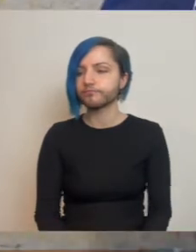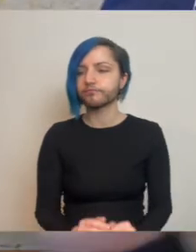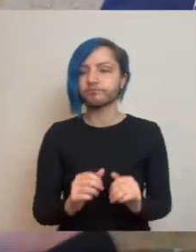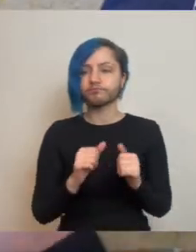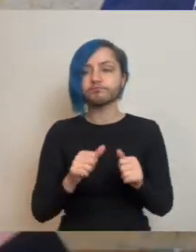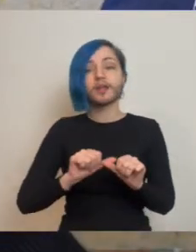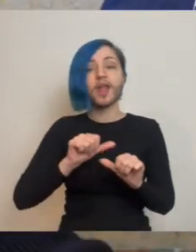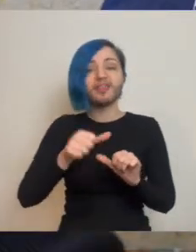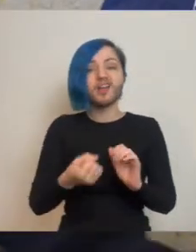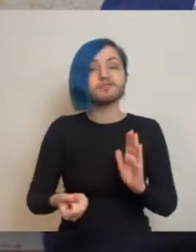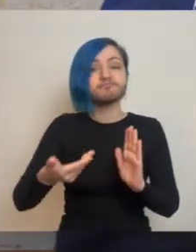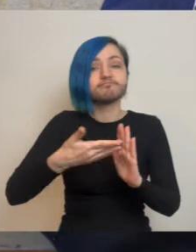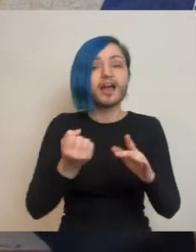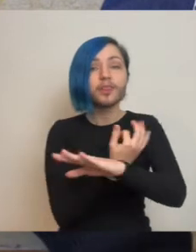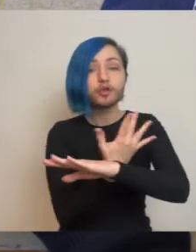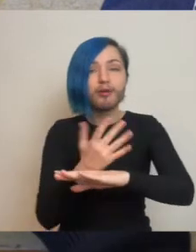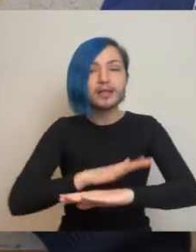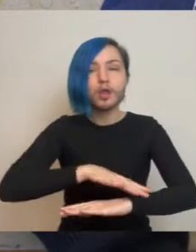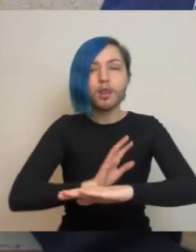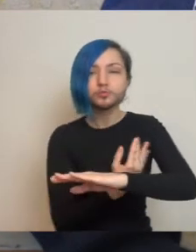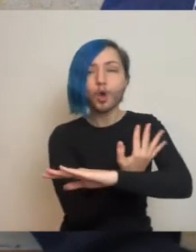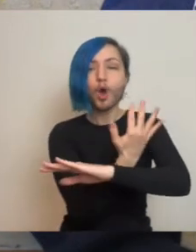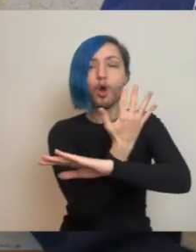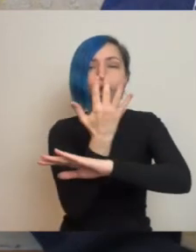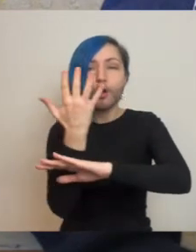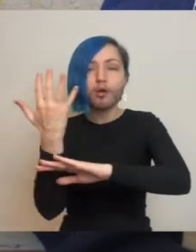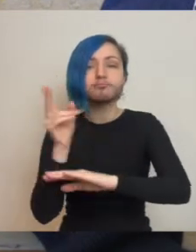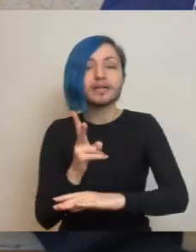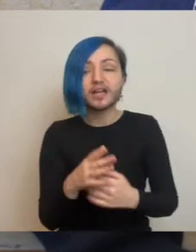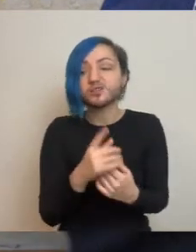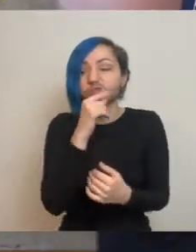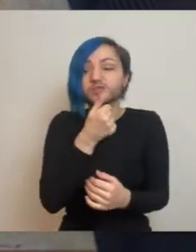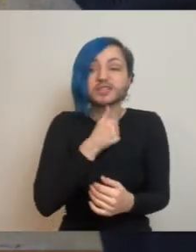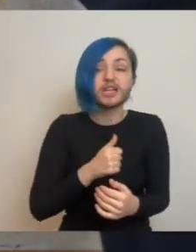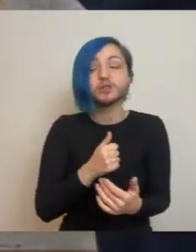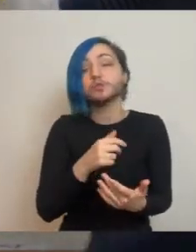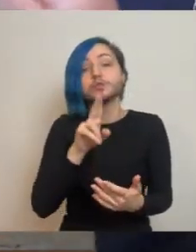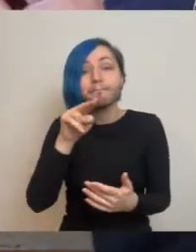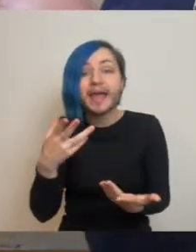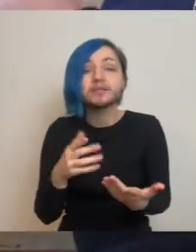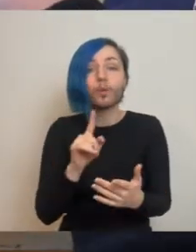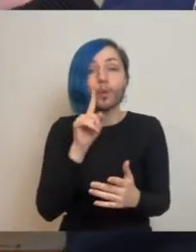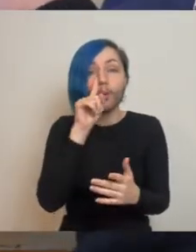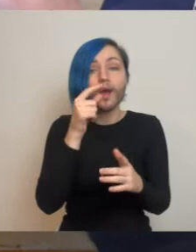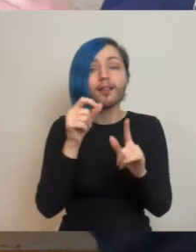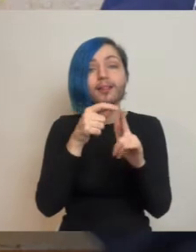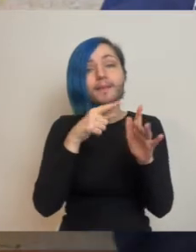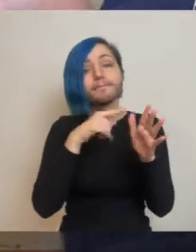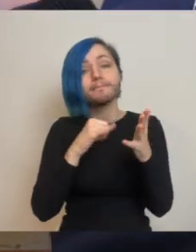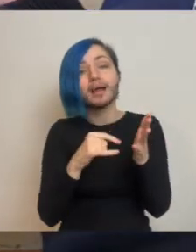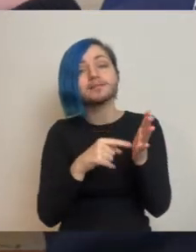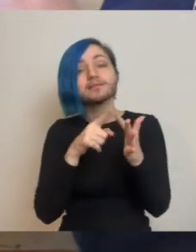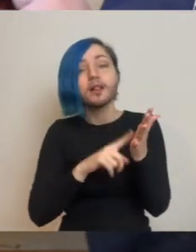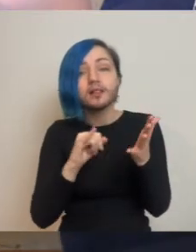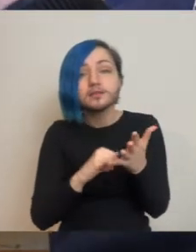then I'm going to add the long grasses again. So you can do that with paint, or you could do it with oil pastels. It's completely up to you. Or you